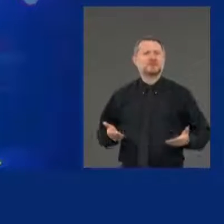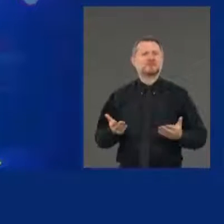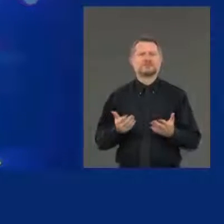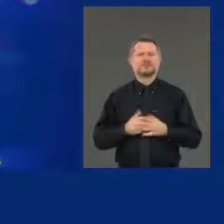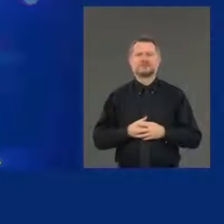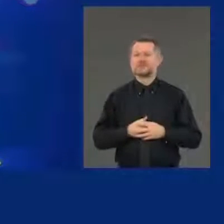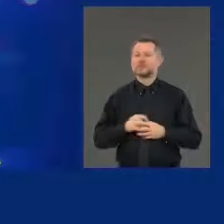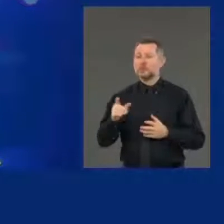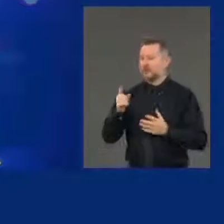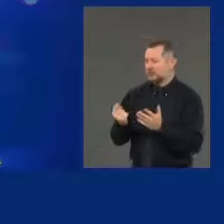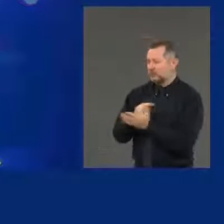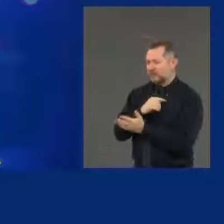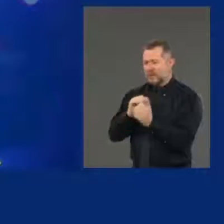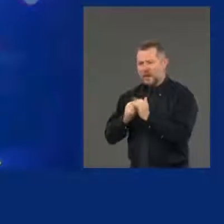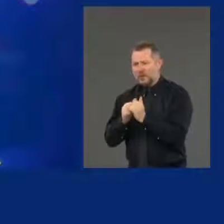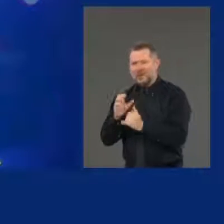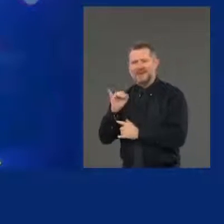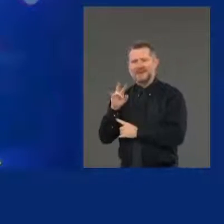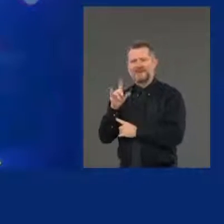work?